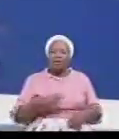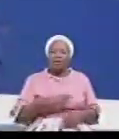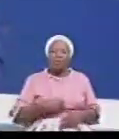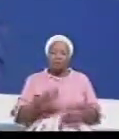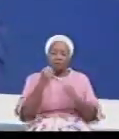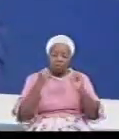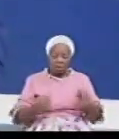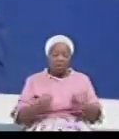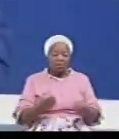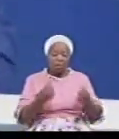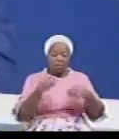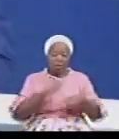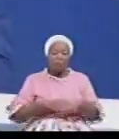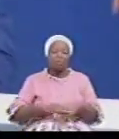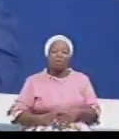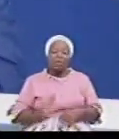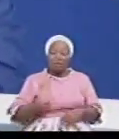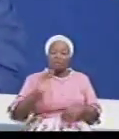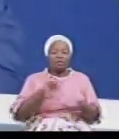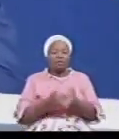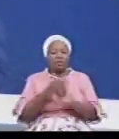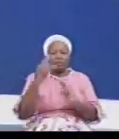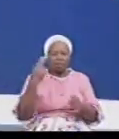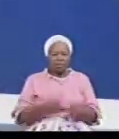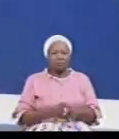the graces of God will envelop him.